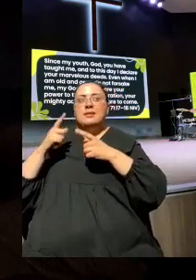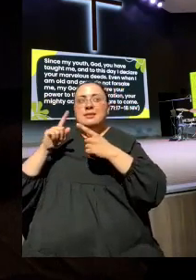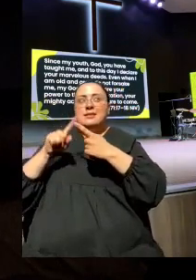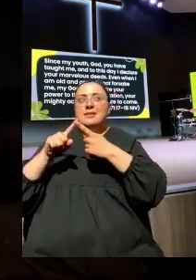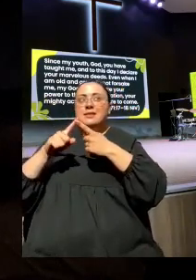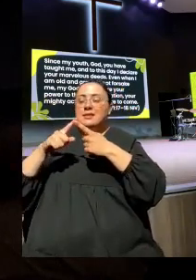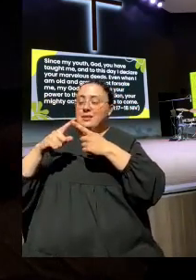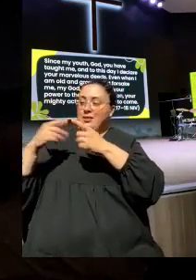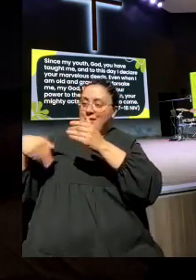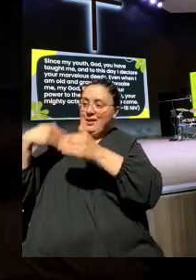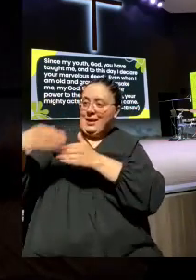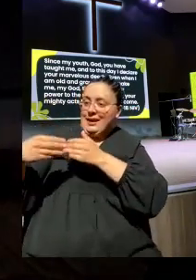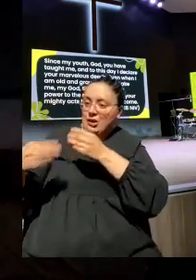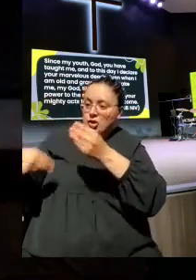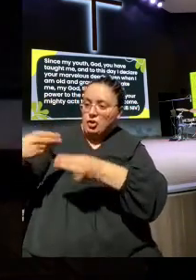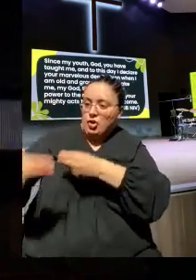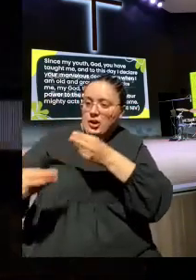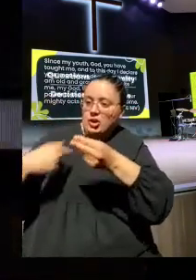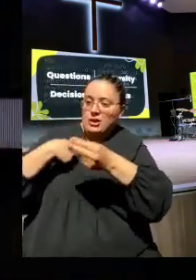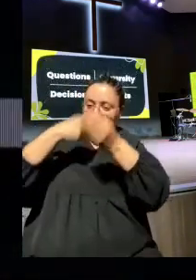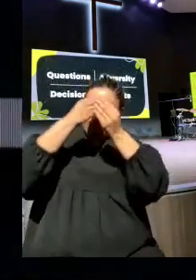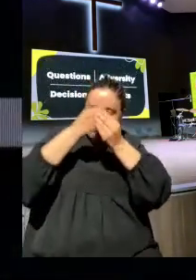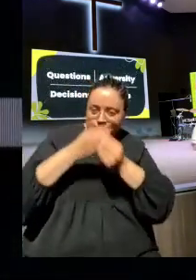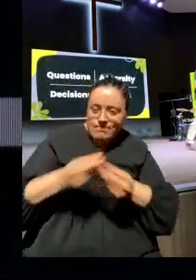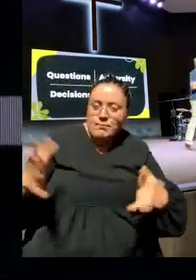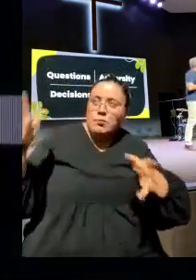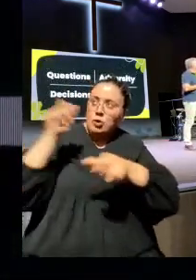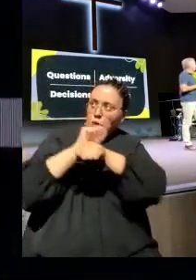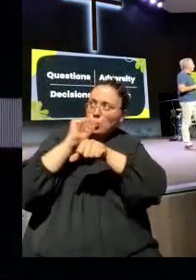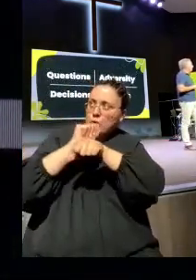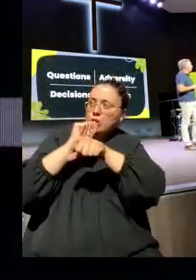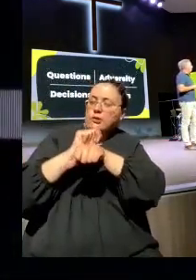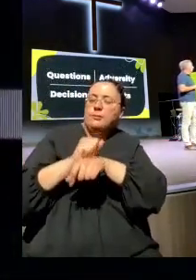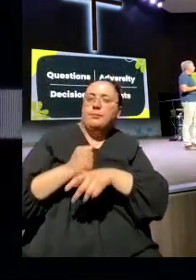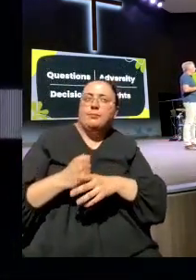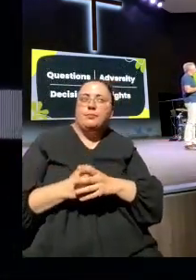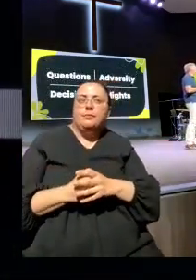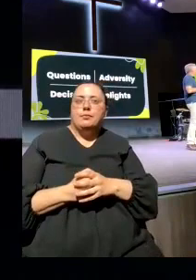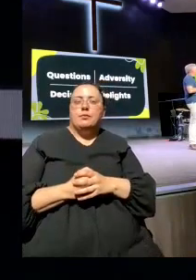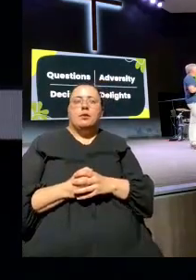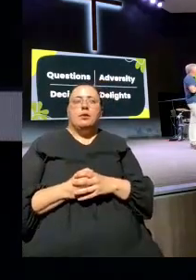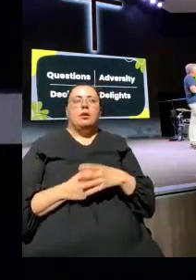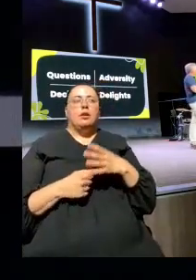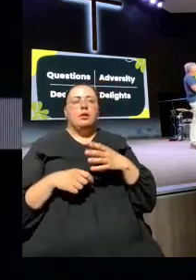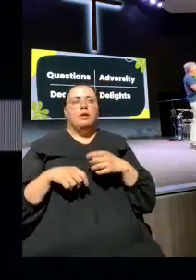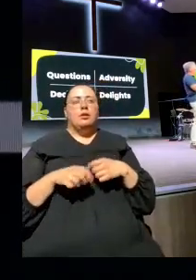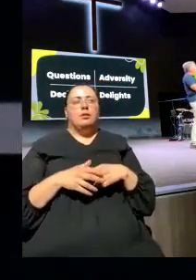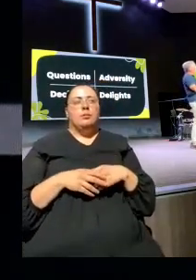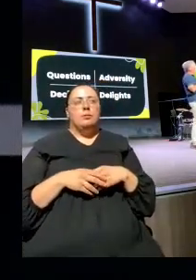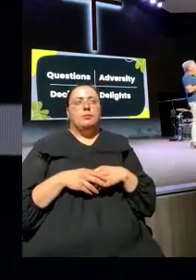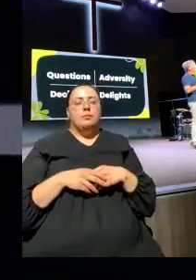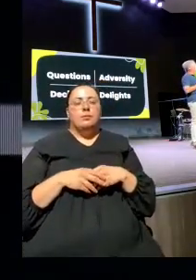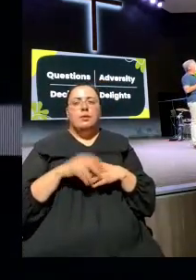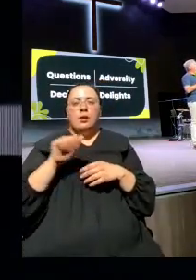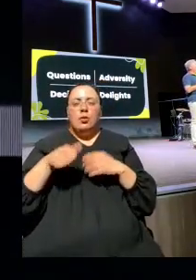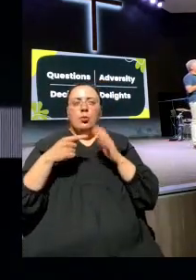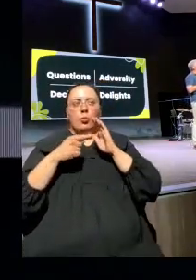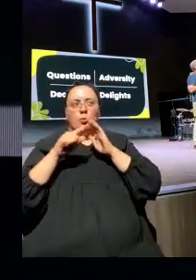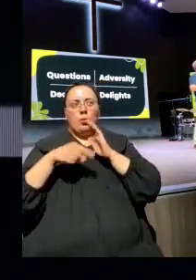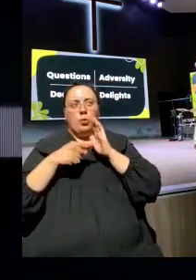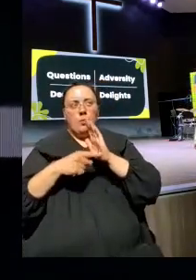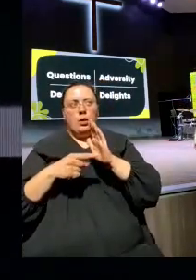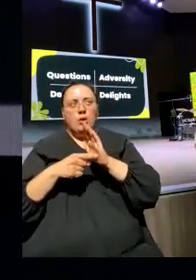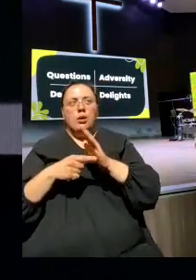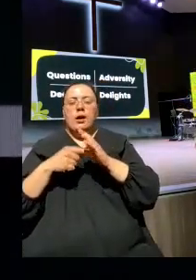game. And one of the ways we help in terms of role model is how we verbally process some of